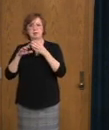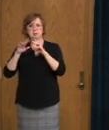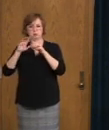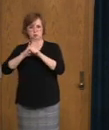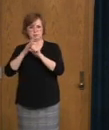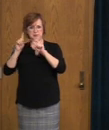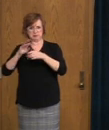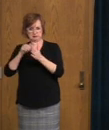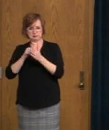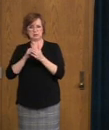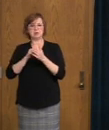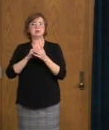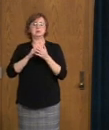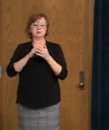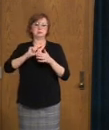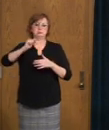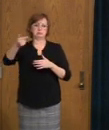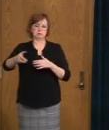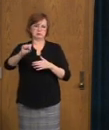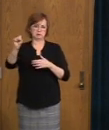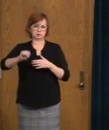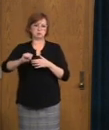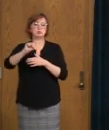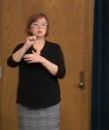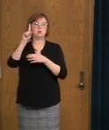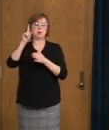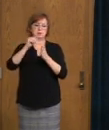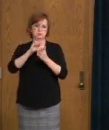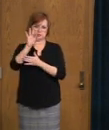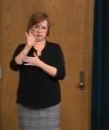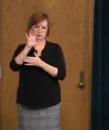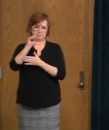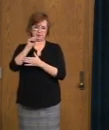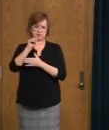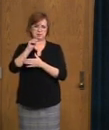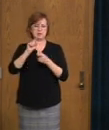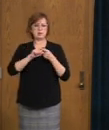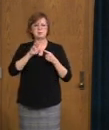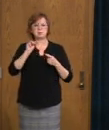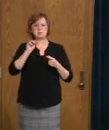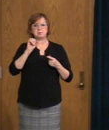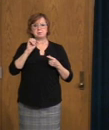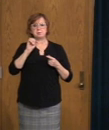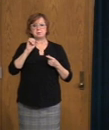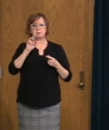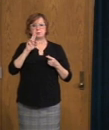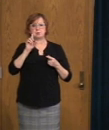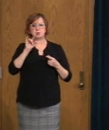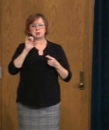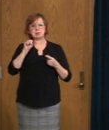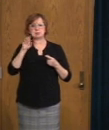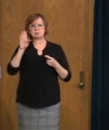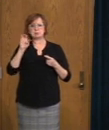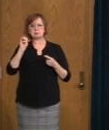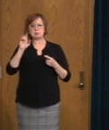receive their initial dose of the vaccine. This is going to occur at a central location at the Merlis Belcher Place Arena at the University of